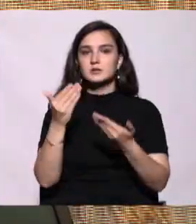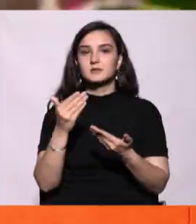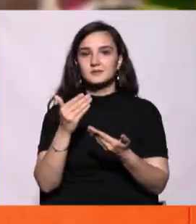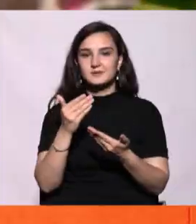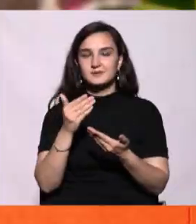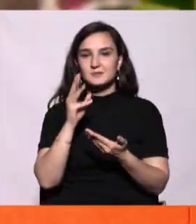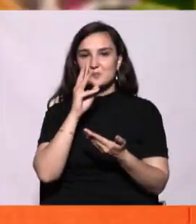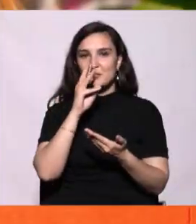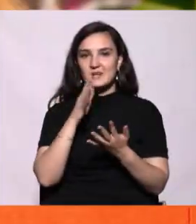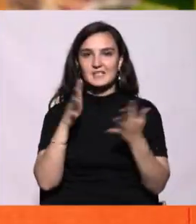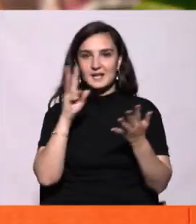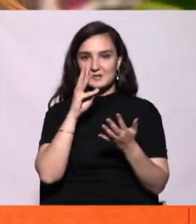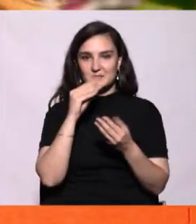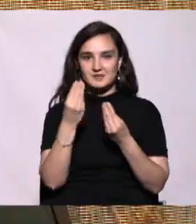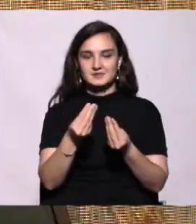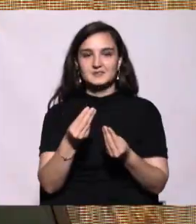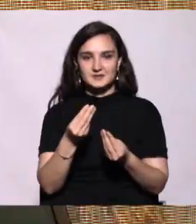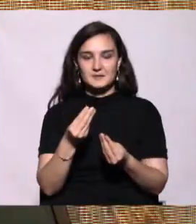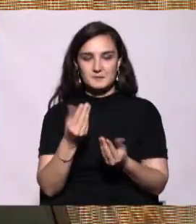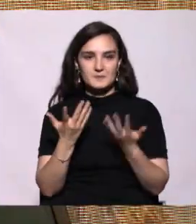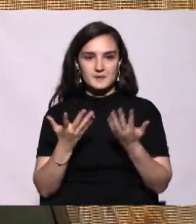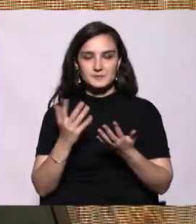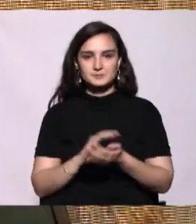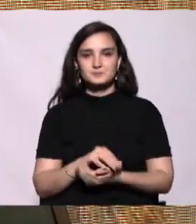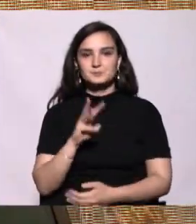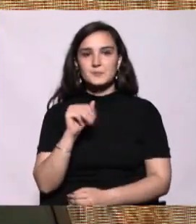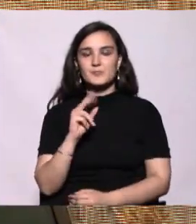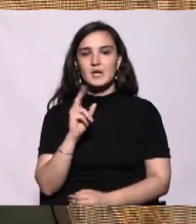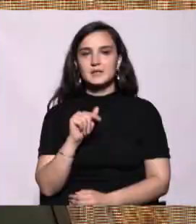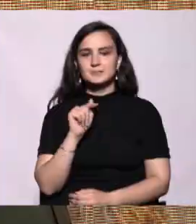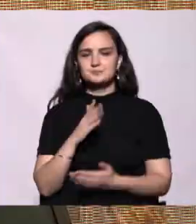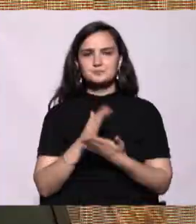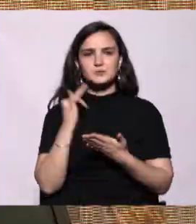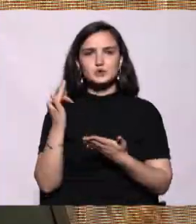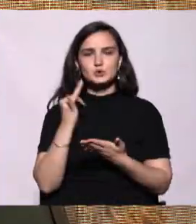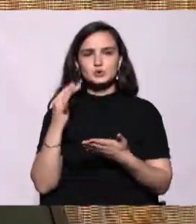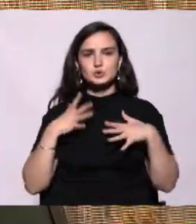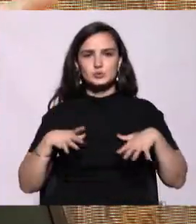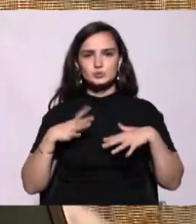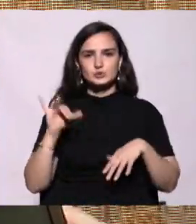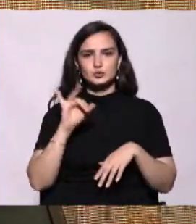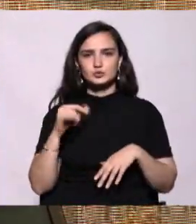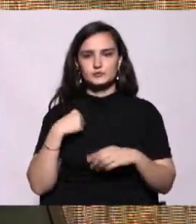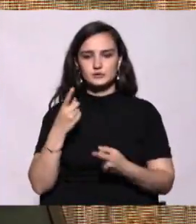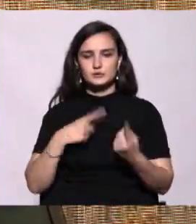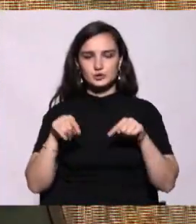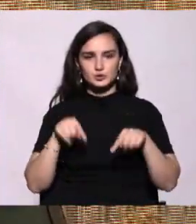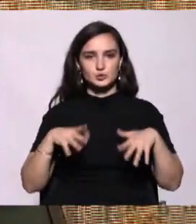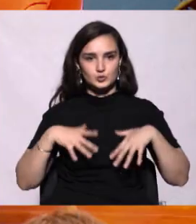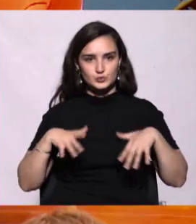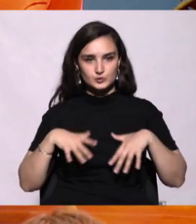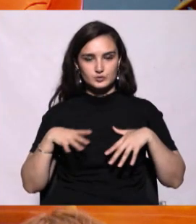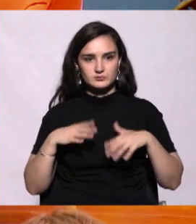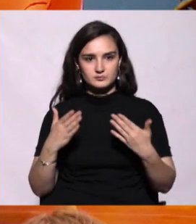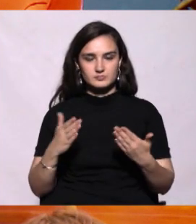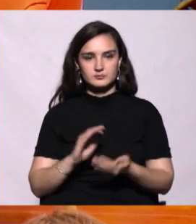whenever you can. Oh, maybe. Well, Ms. Maka, there's an interesting Georgian story. We're in Georgia. I might as well let